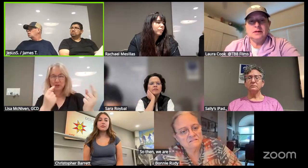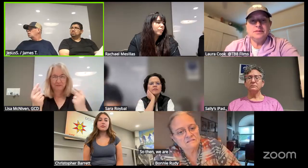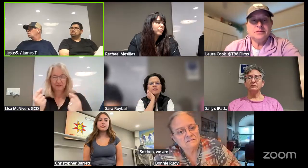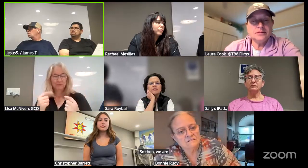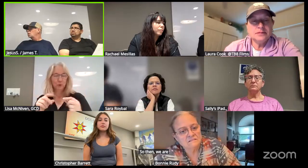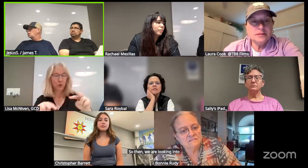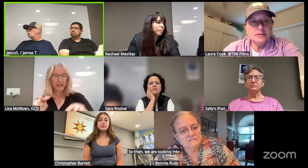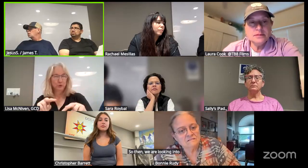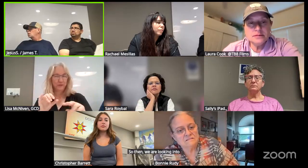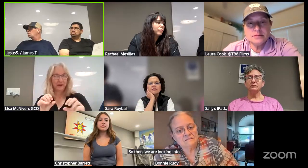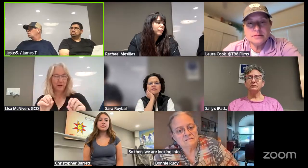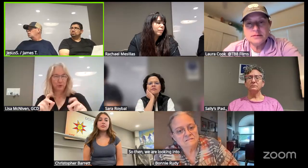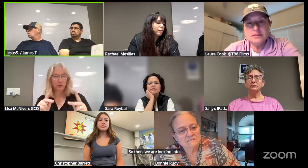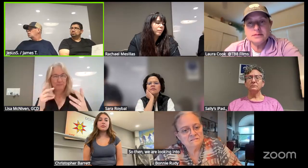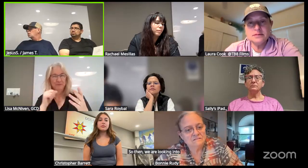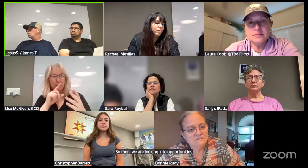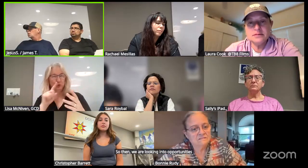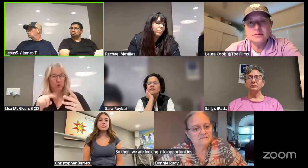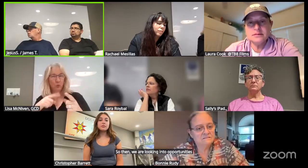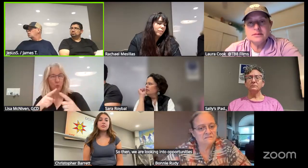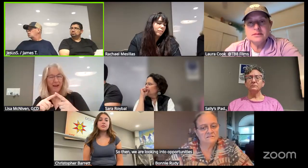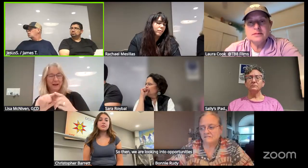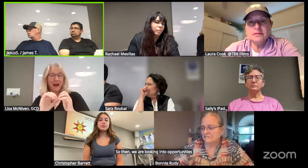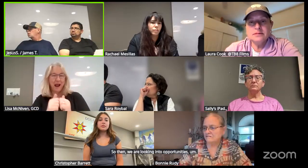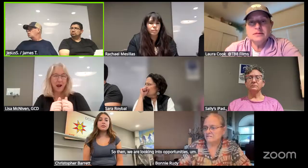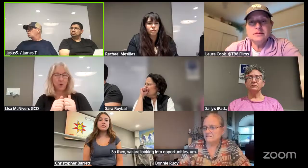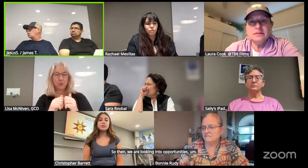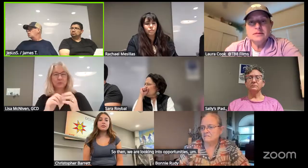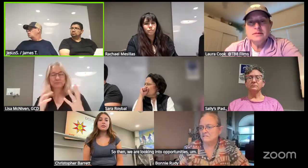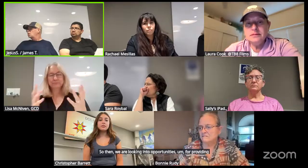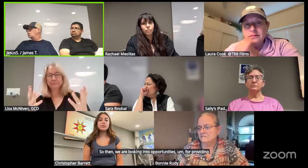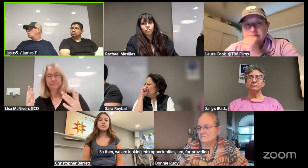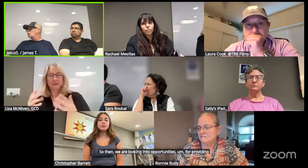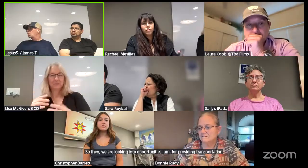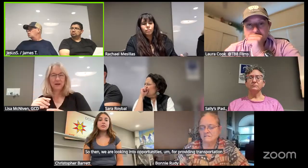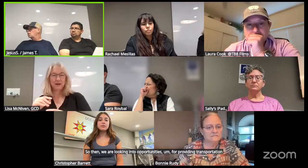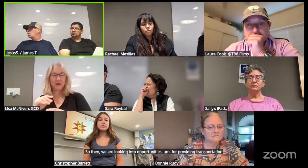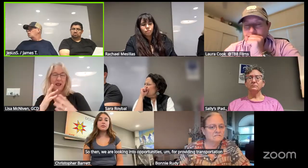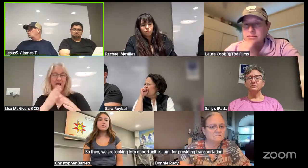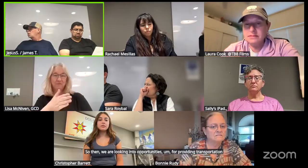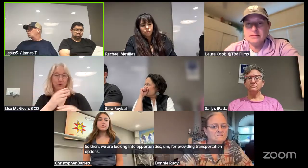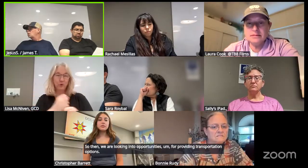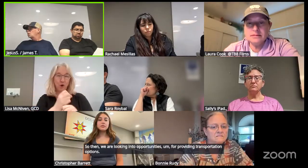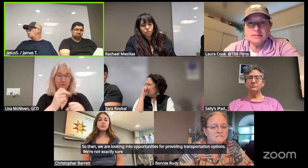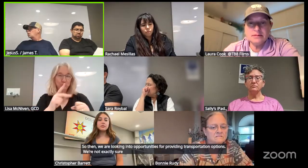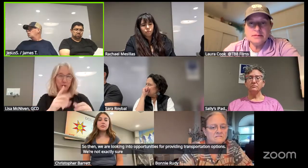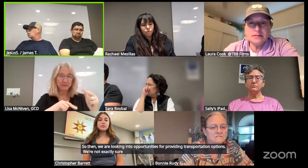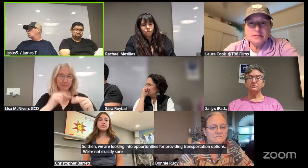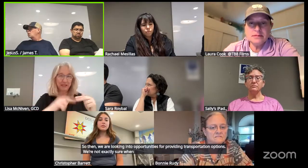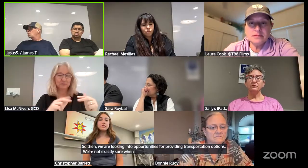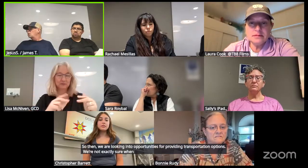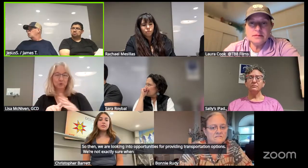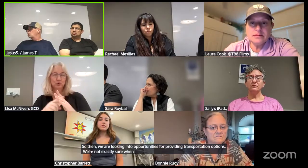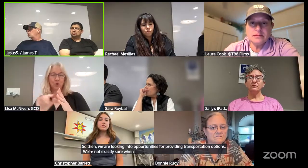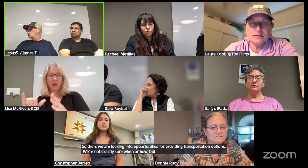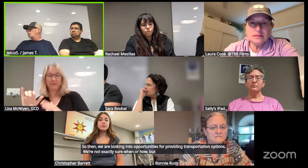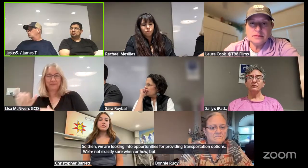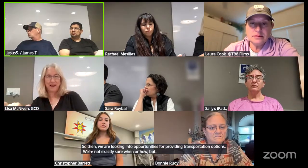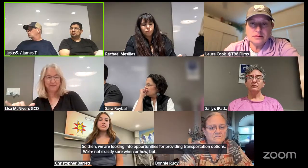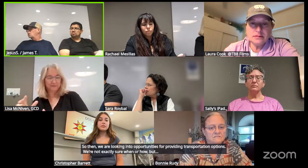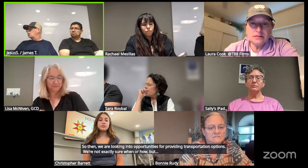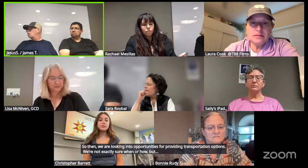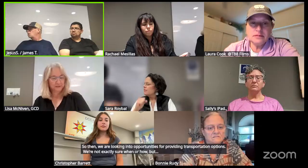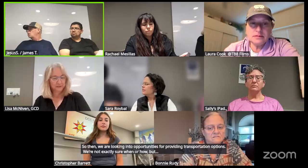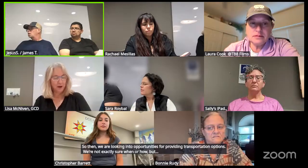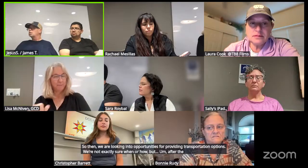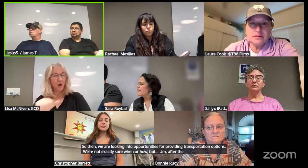into opportunities for providing transportation options. We're not exactly sure when or how, but after the